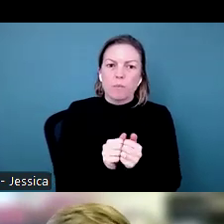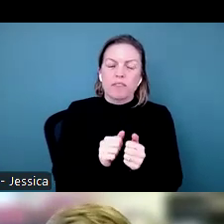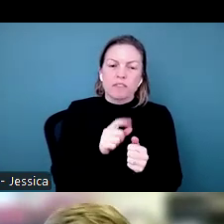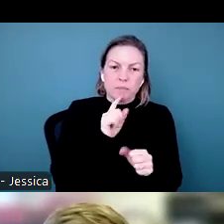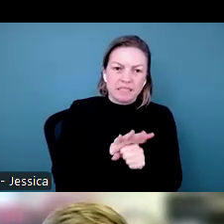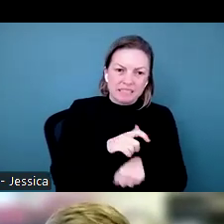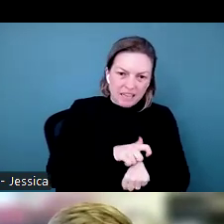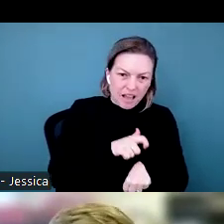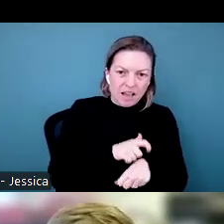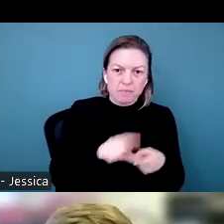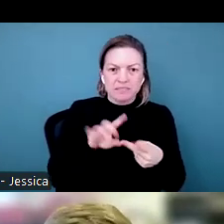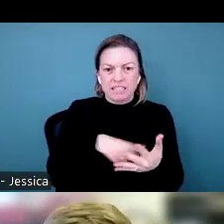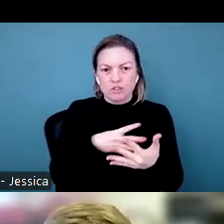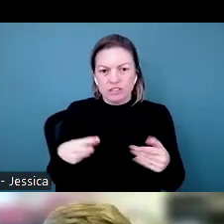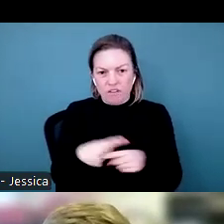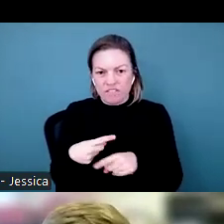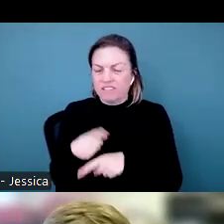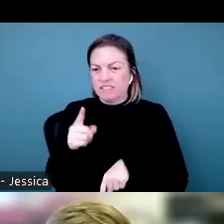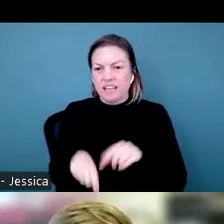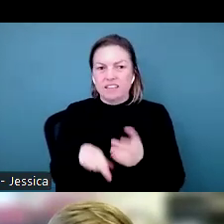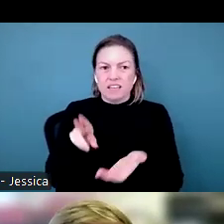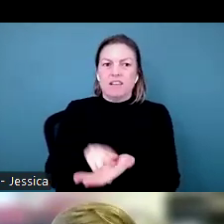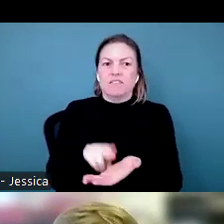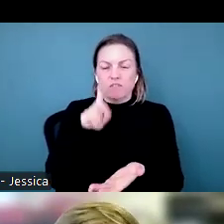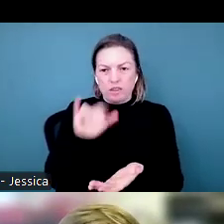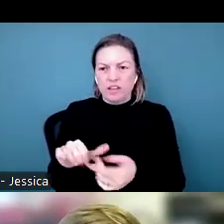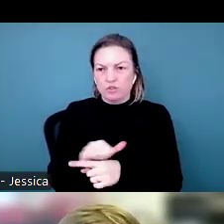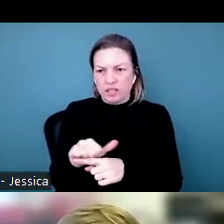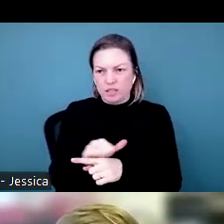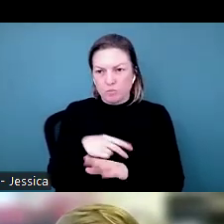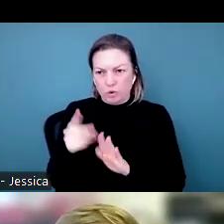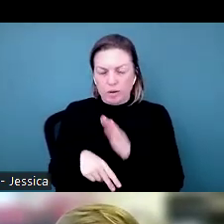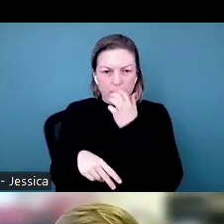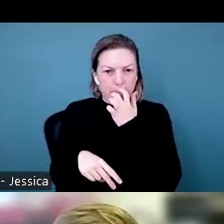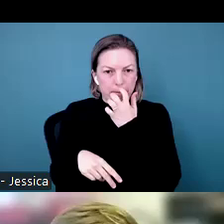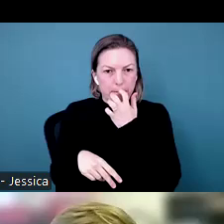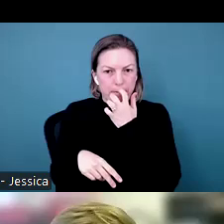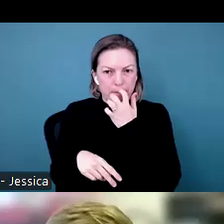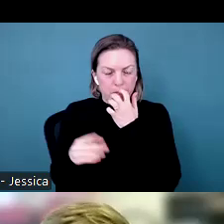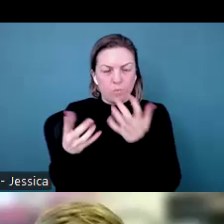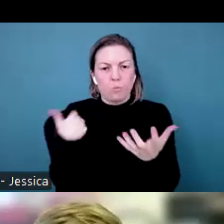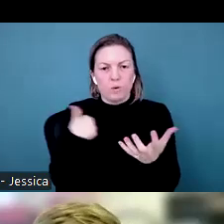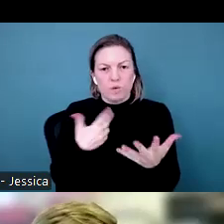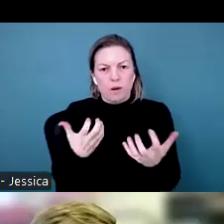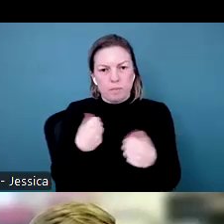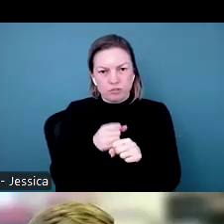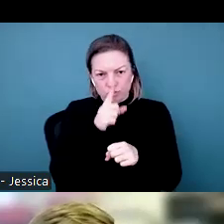big barriers to enrolling in a caregiver training program. We wanted to keep that at the forefront of our development, that we didn't want big time commitments or scheduling problems